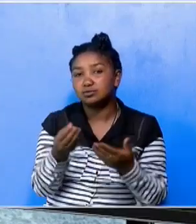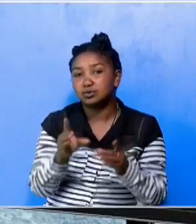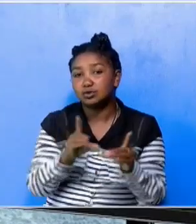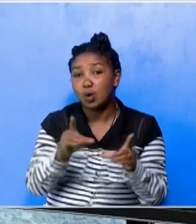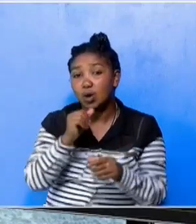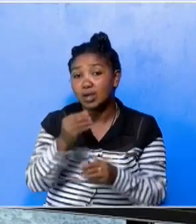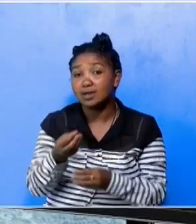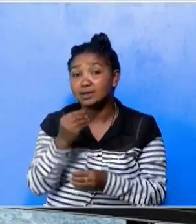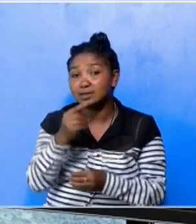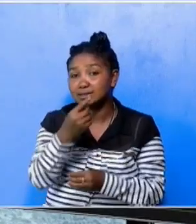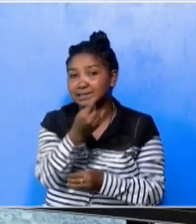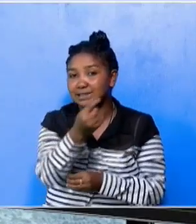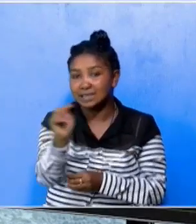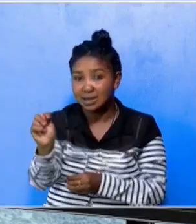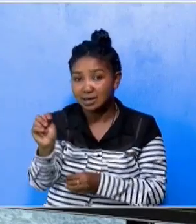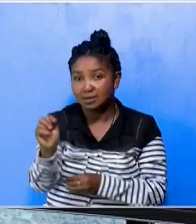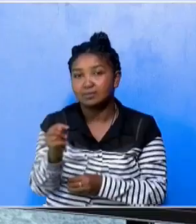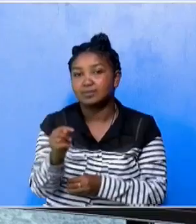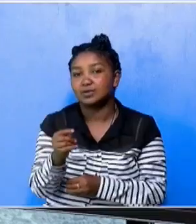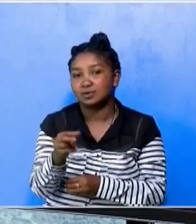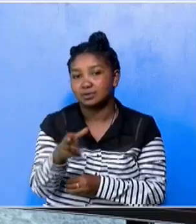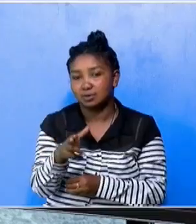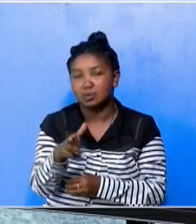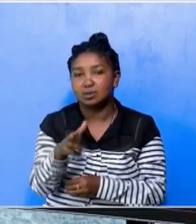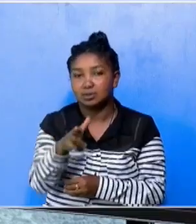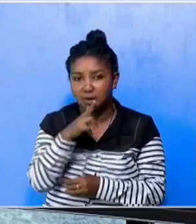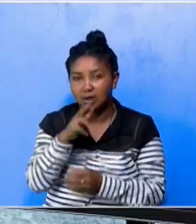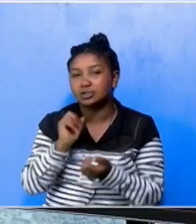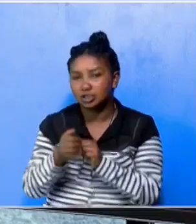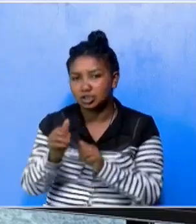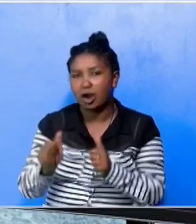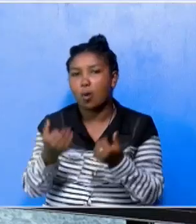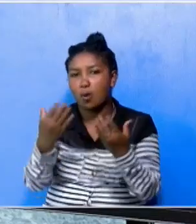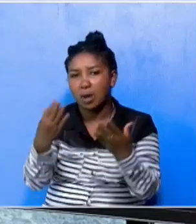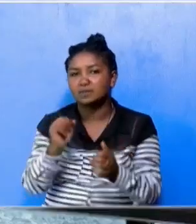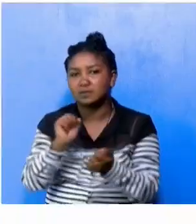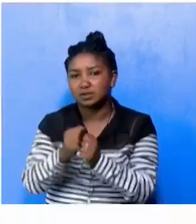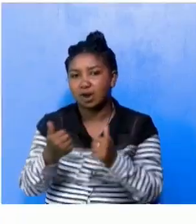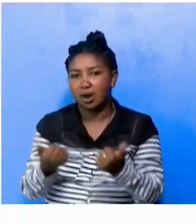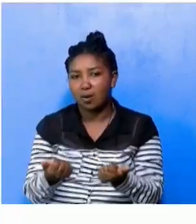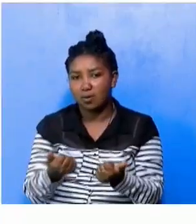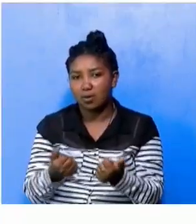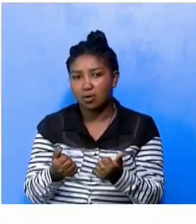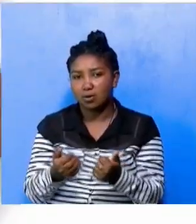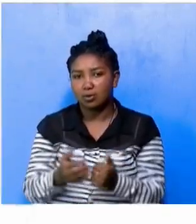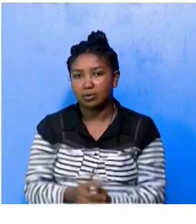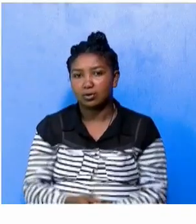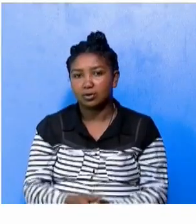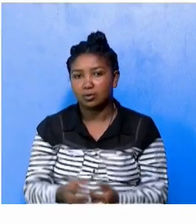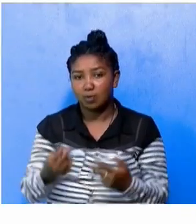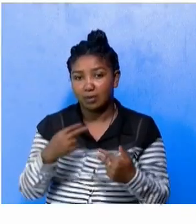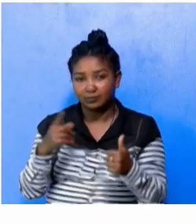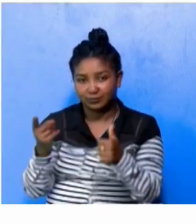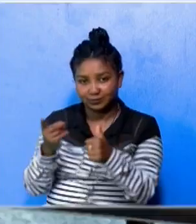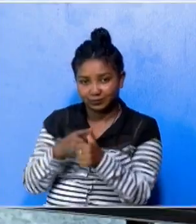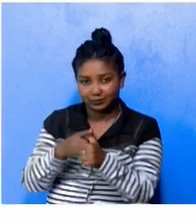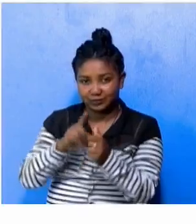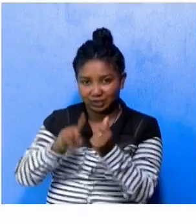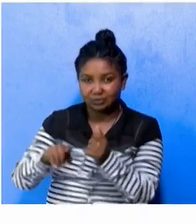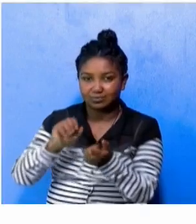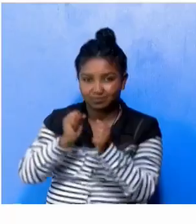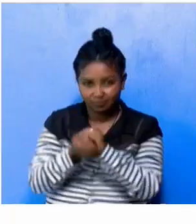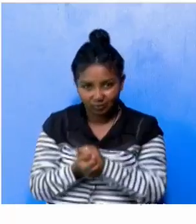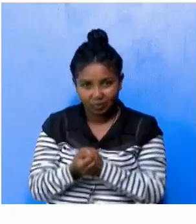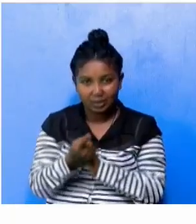eat their dinner. Can we change this one into passive voice? Yes. We have to start from this one.